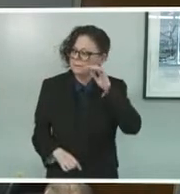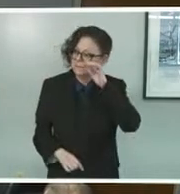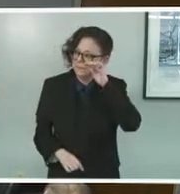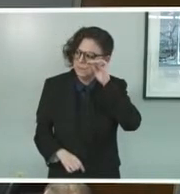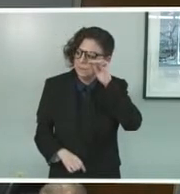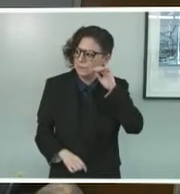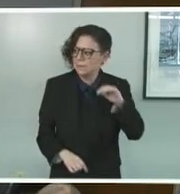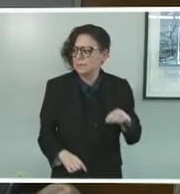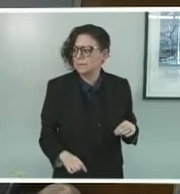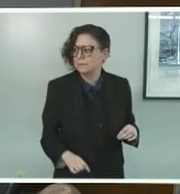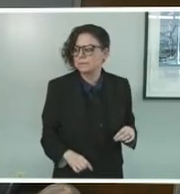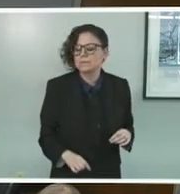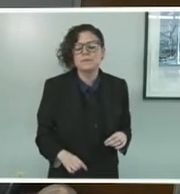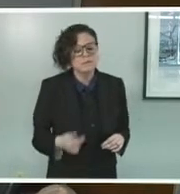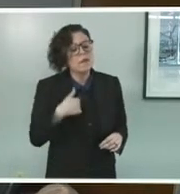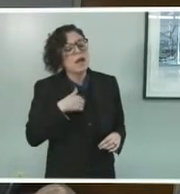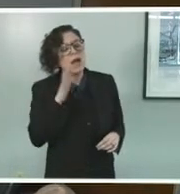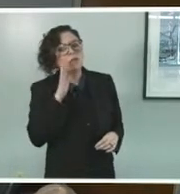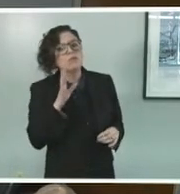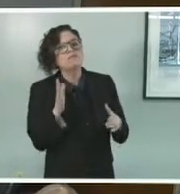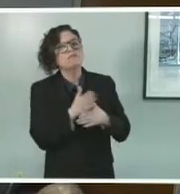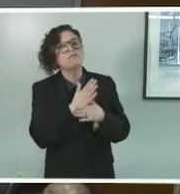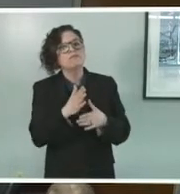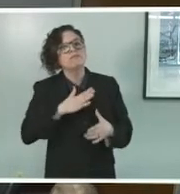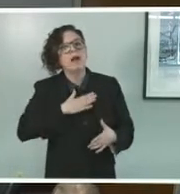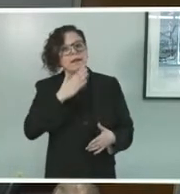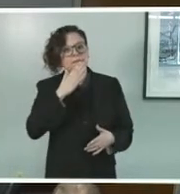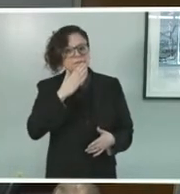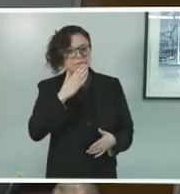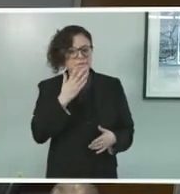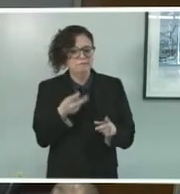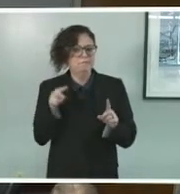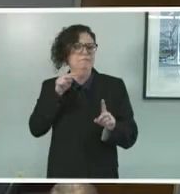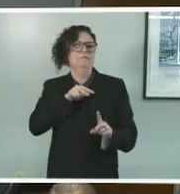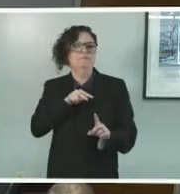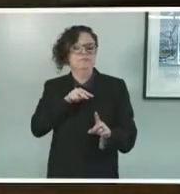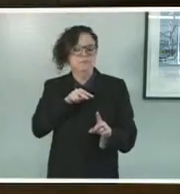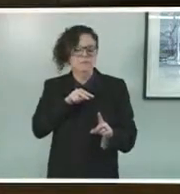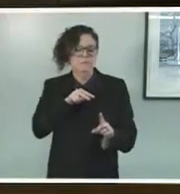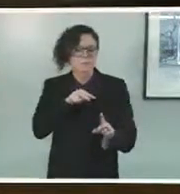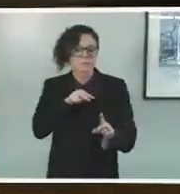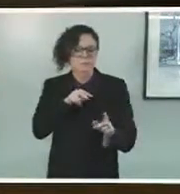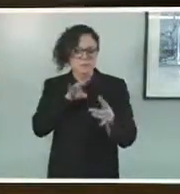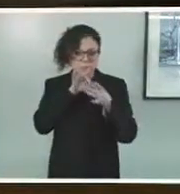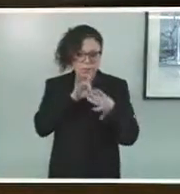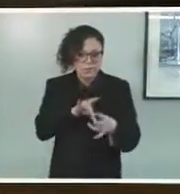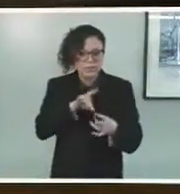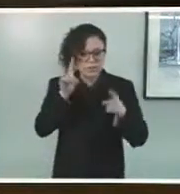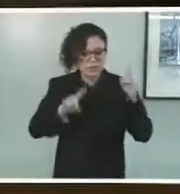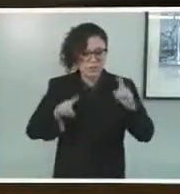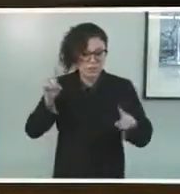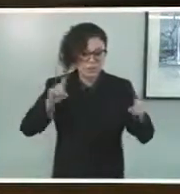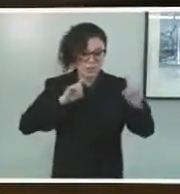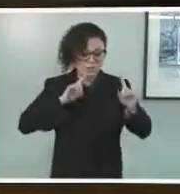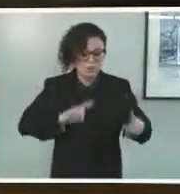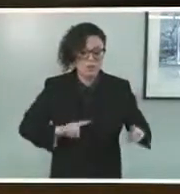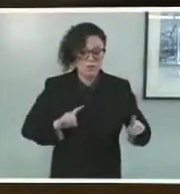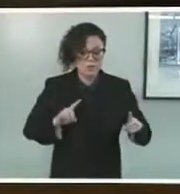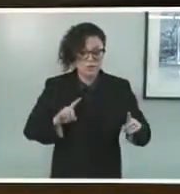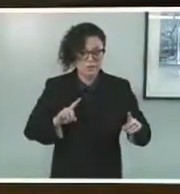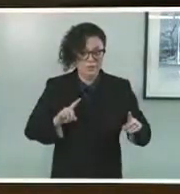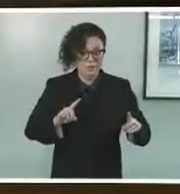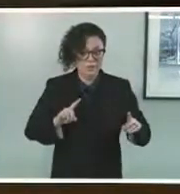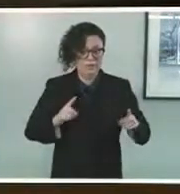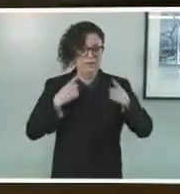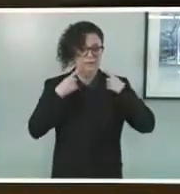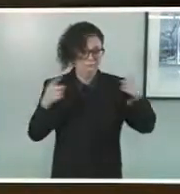sort of give you my perspective. Based on the various orders that have been issued by